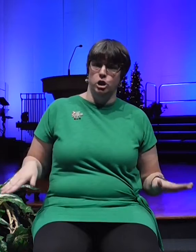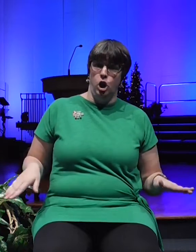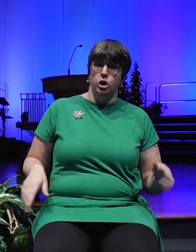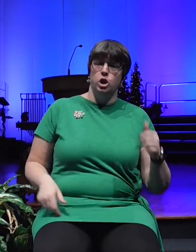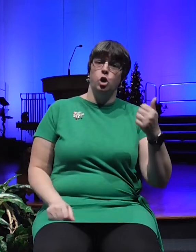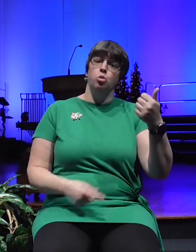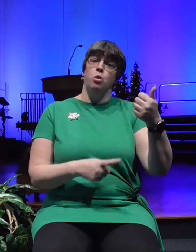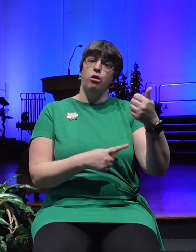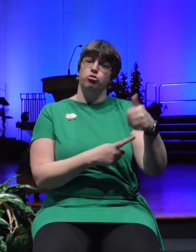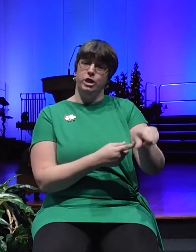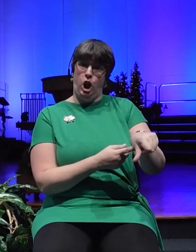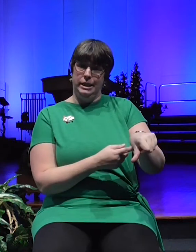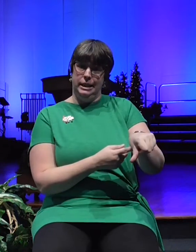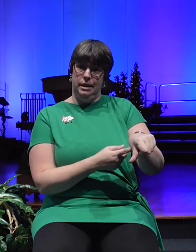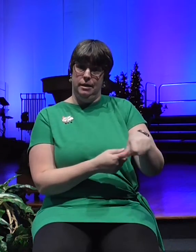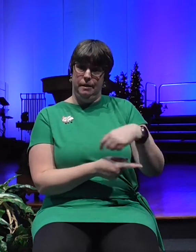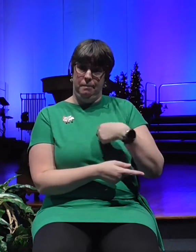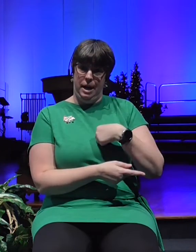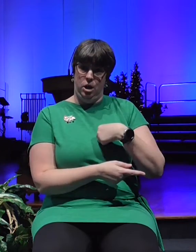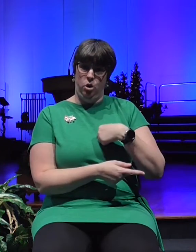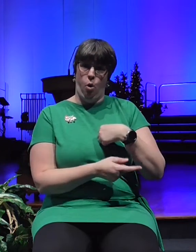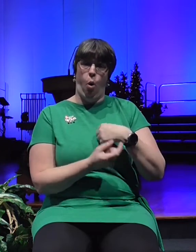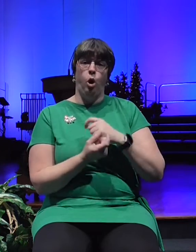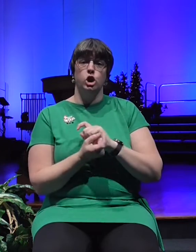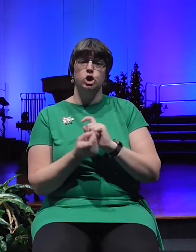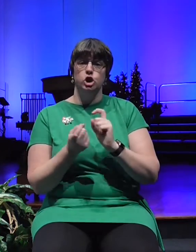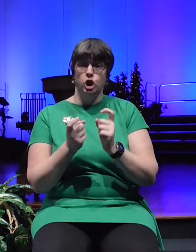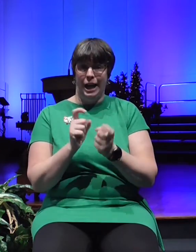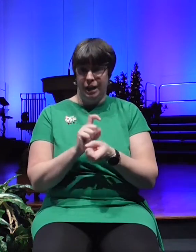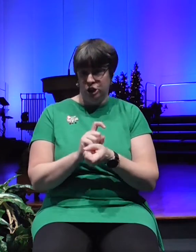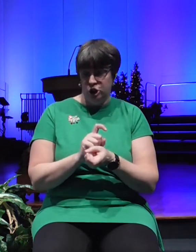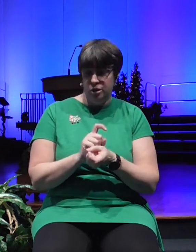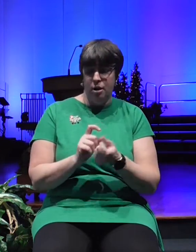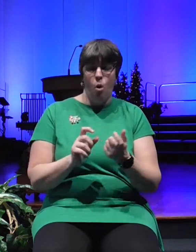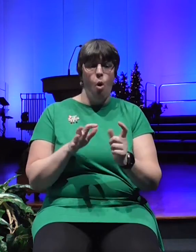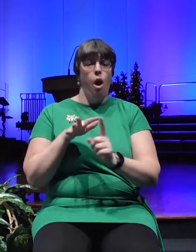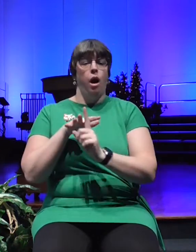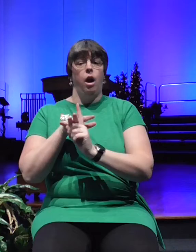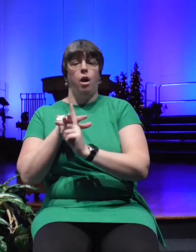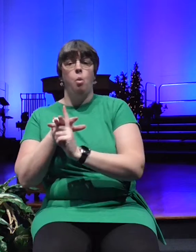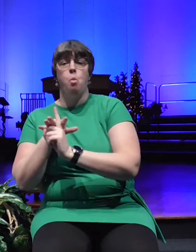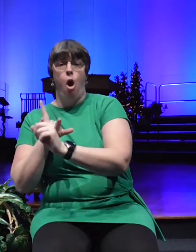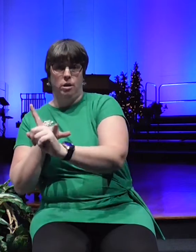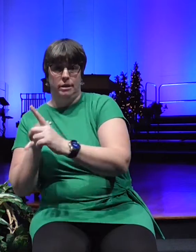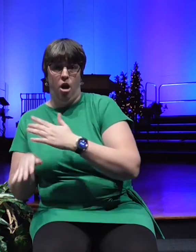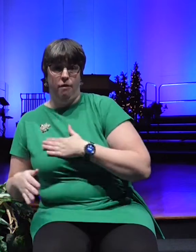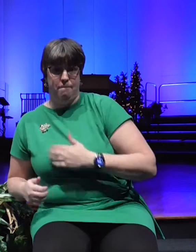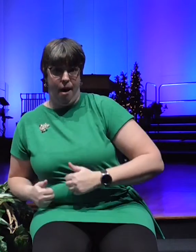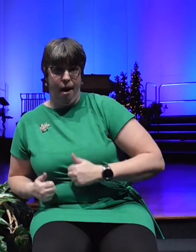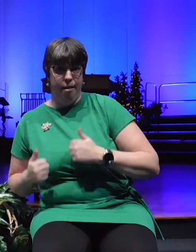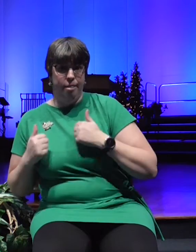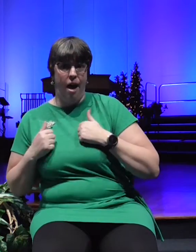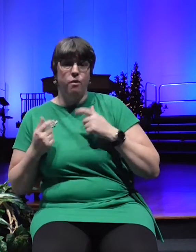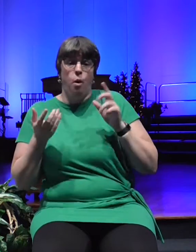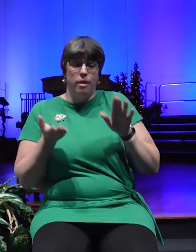me, or who changed or walked out of my life or passed on suddenly and caused me to have to go a